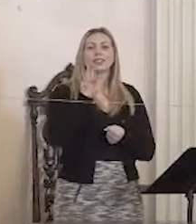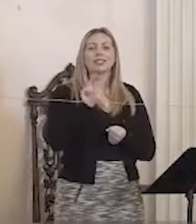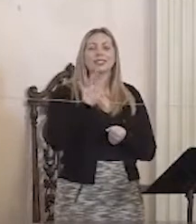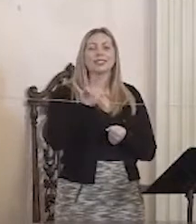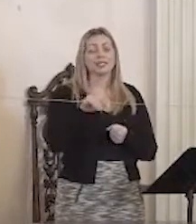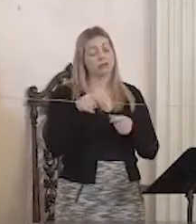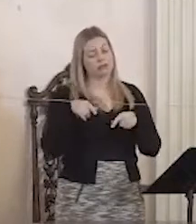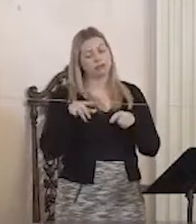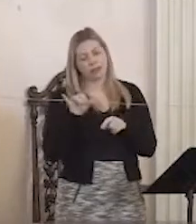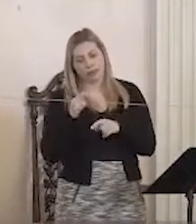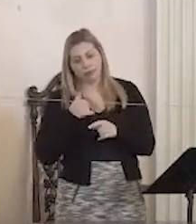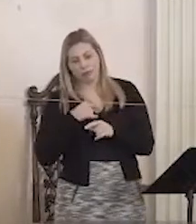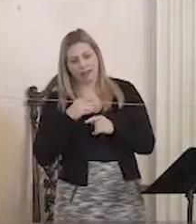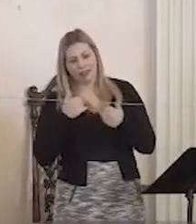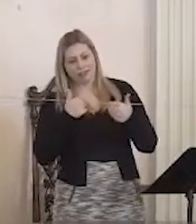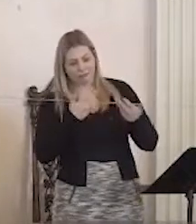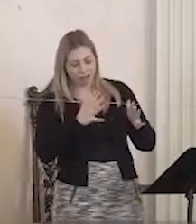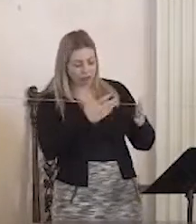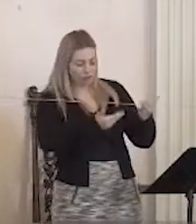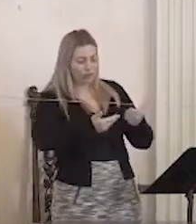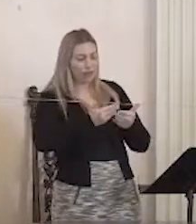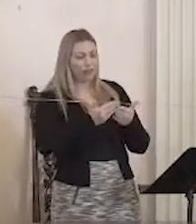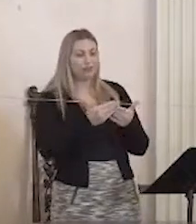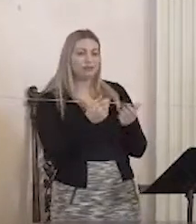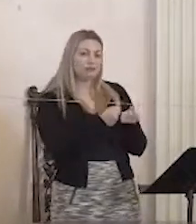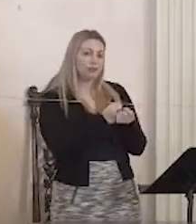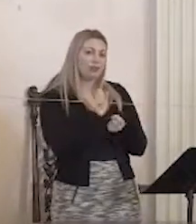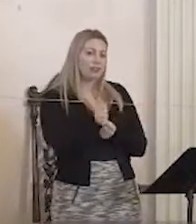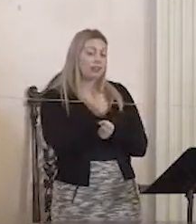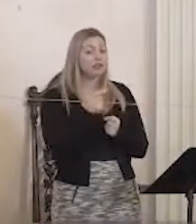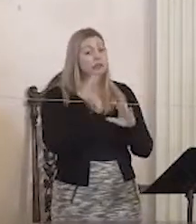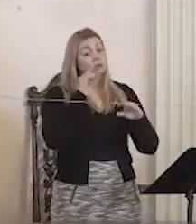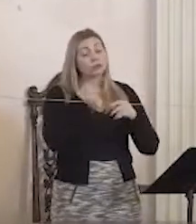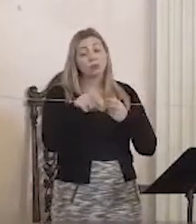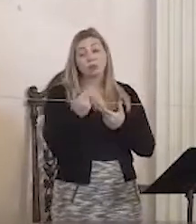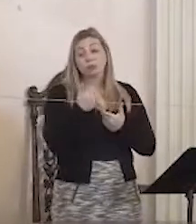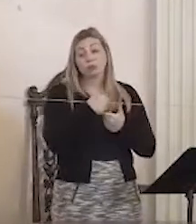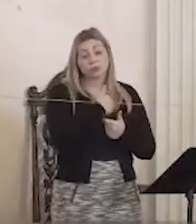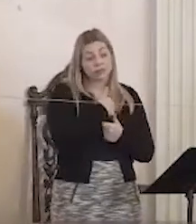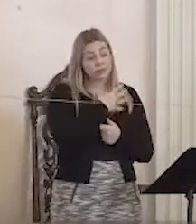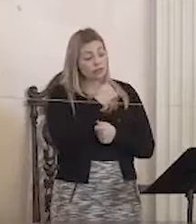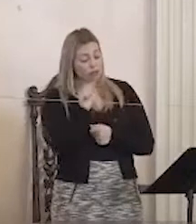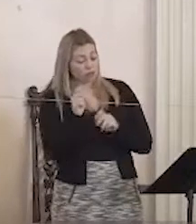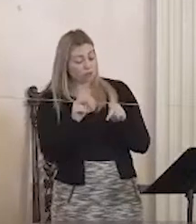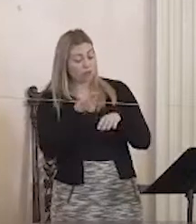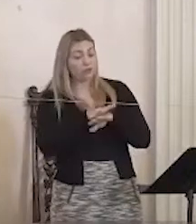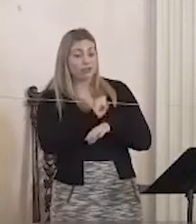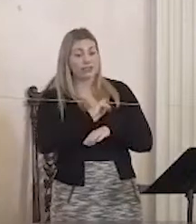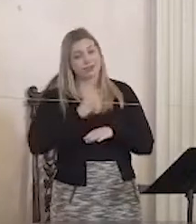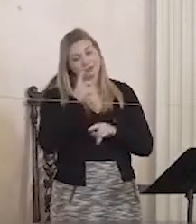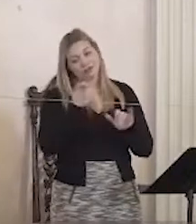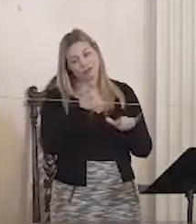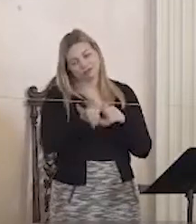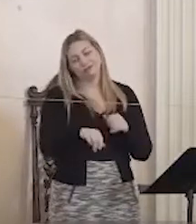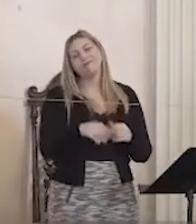have others, and I hope you will join me and the others on the staff in doing that. Thank you.